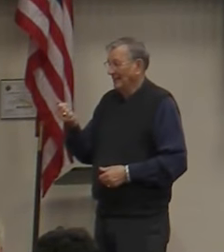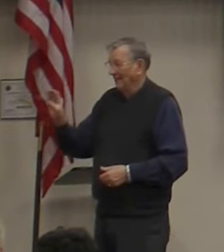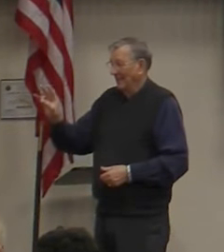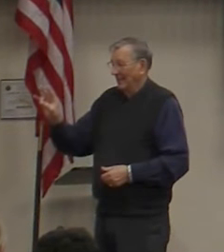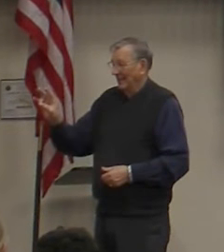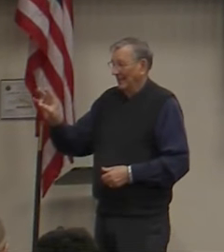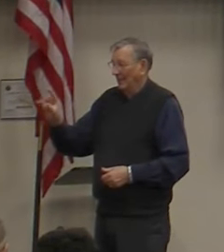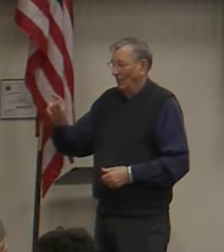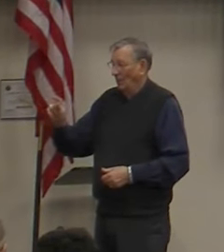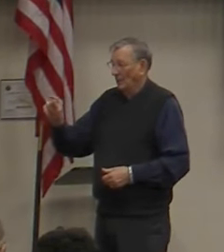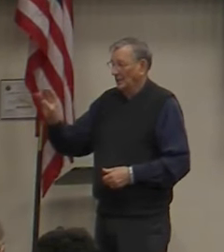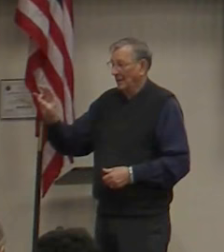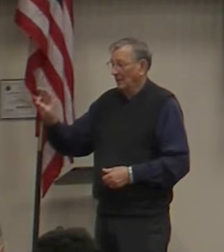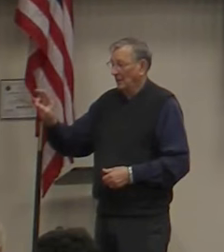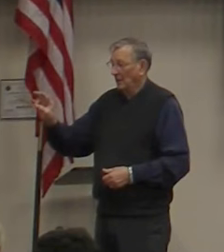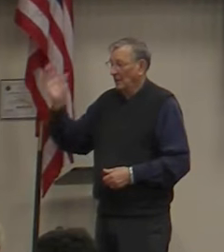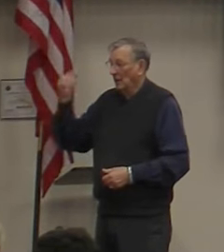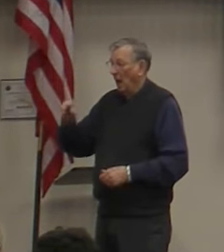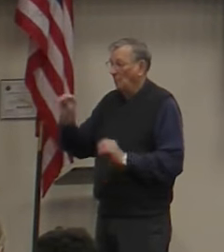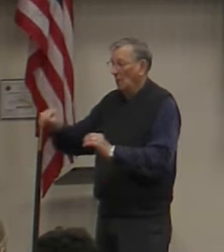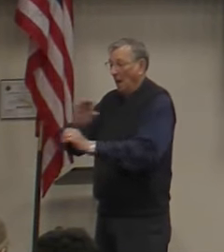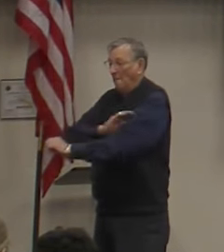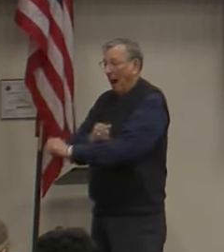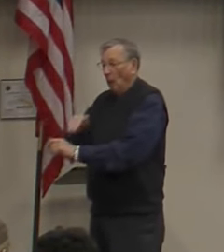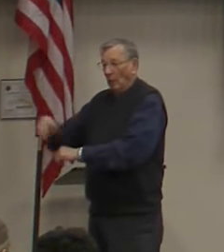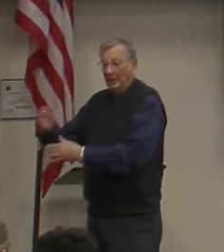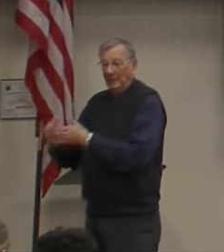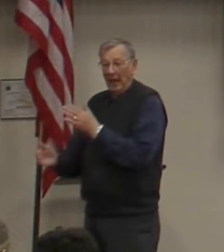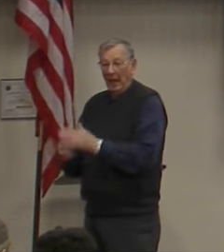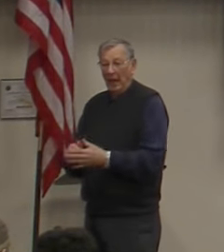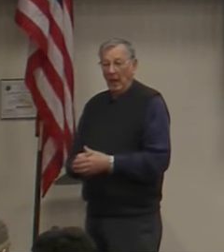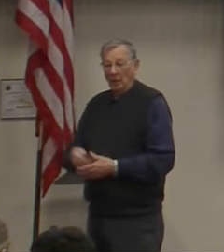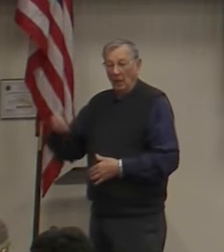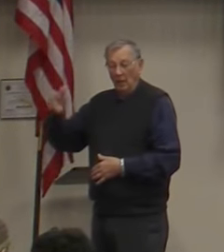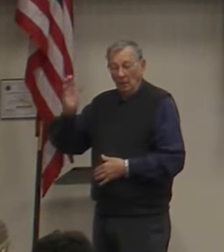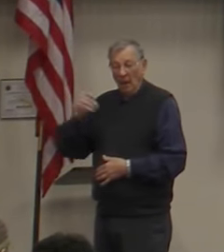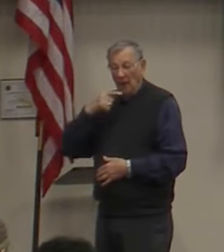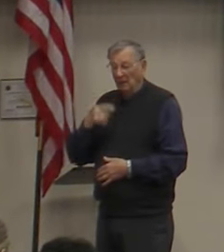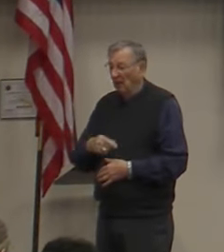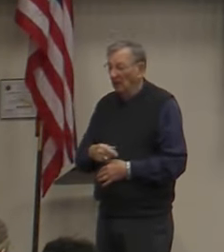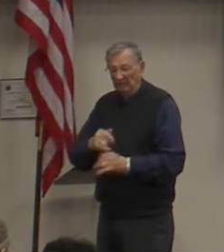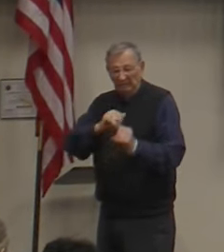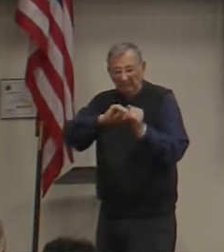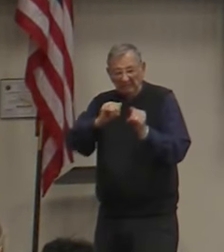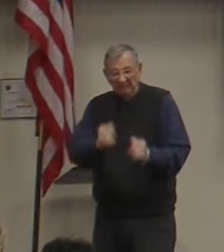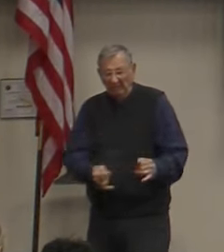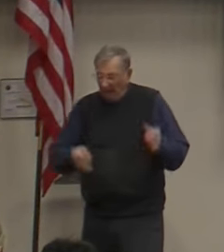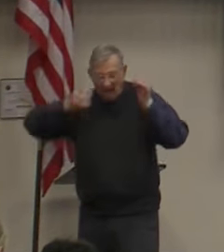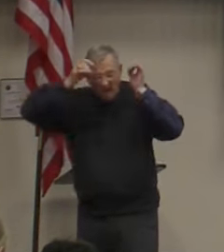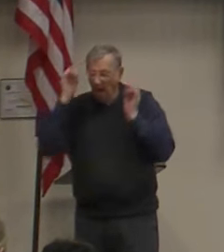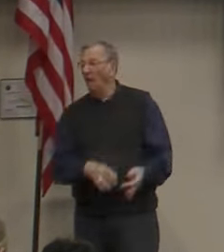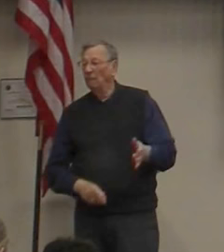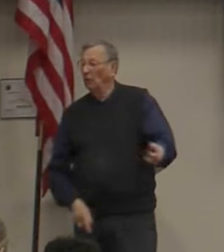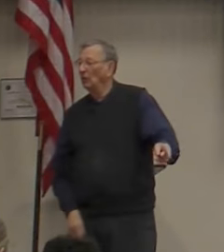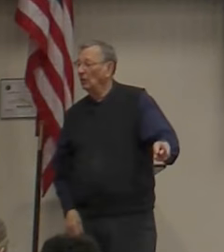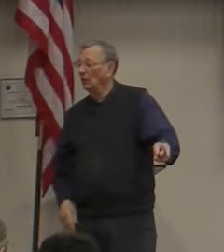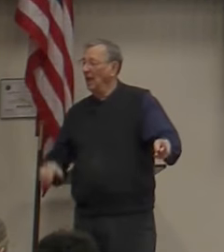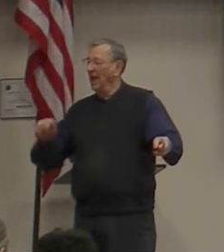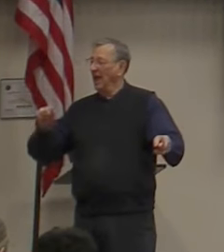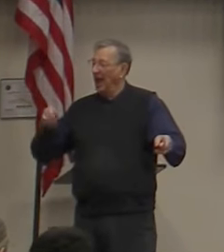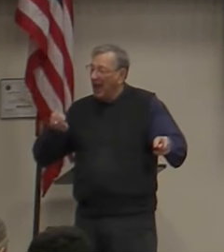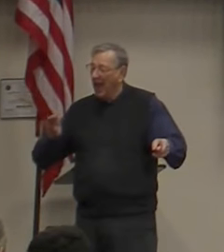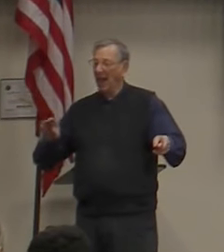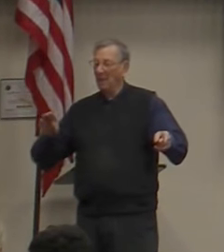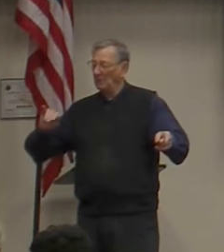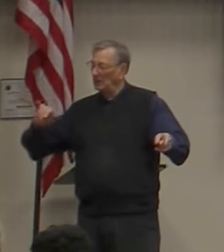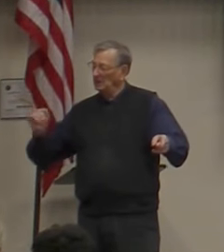7, God puts a lot of power in his hand. He says, the idolatry is horrible. Ahab and Jezebel have